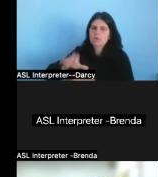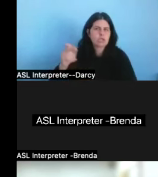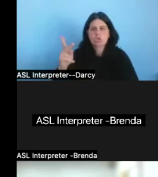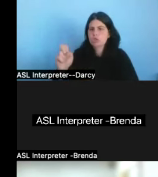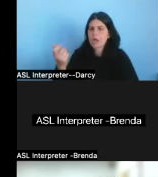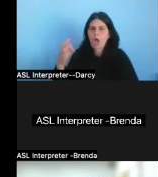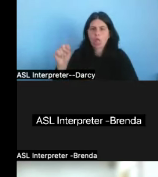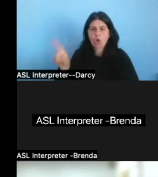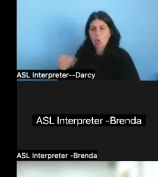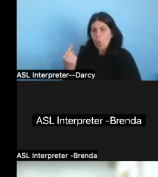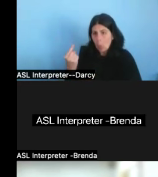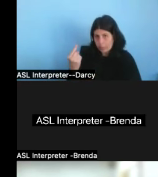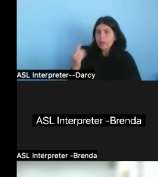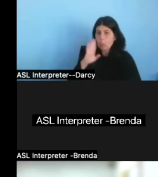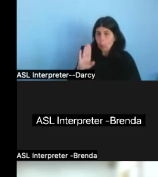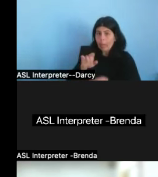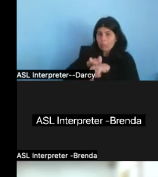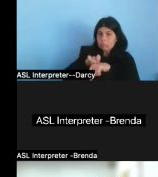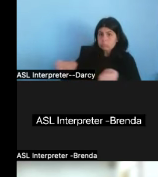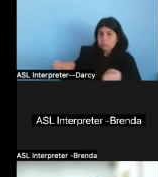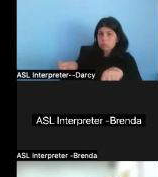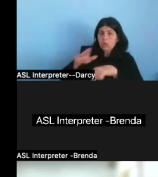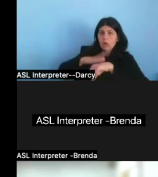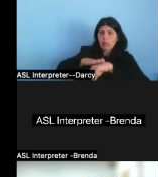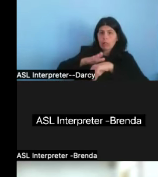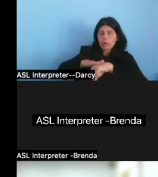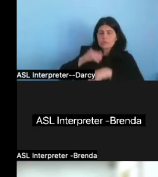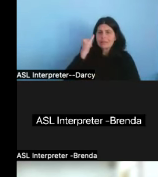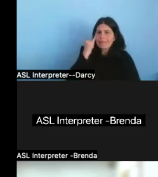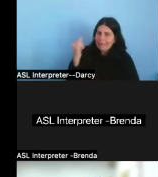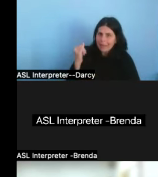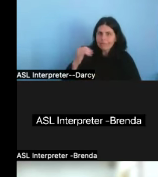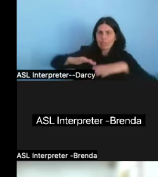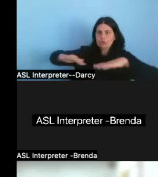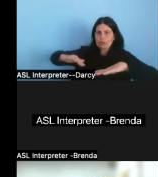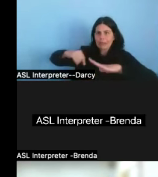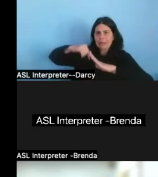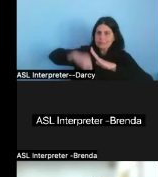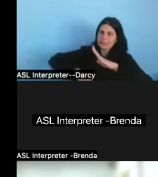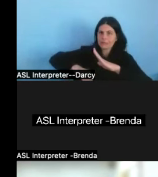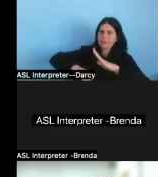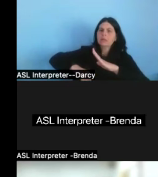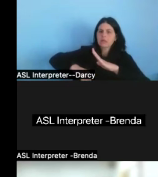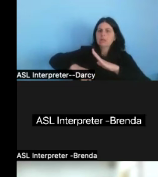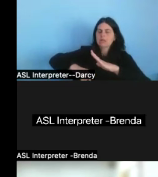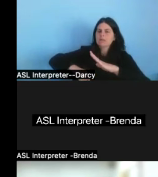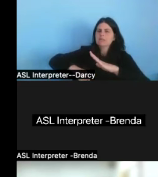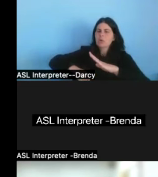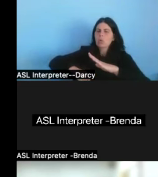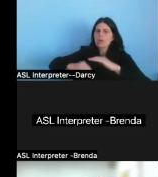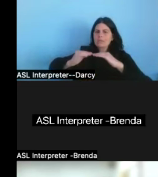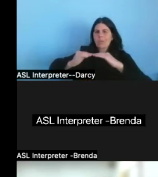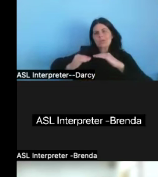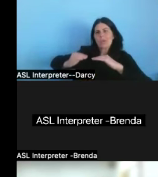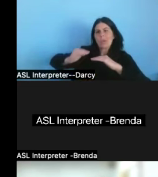alerts if the actual shaking intensities for the alert thresholds cross over